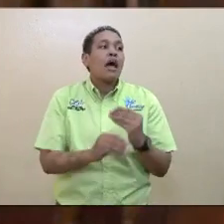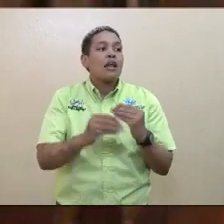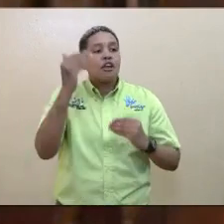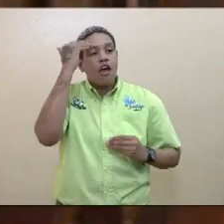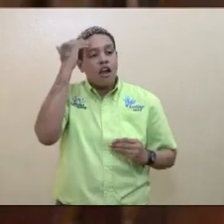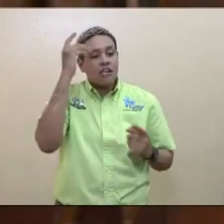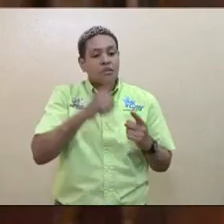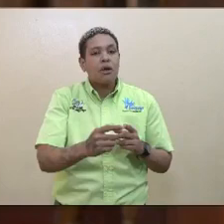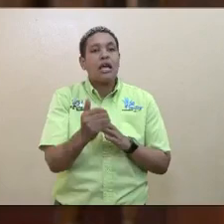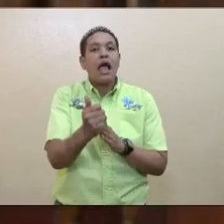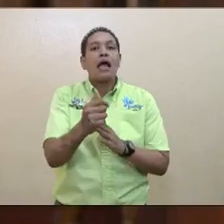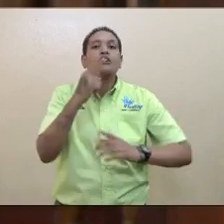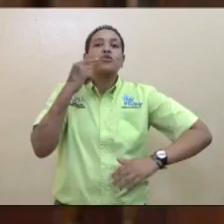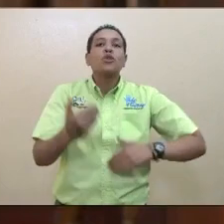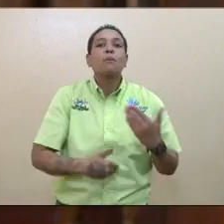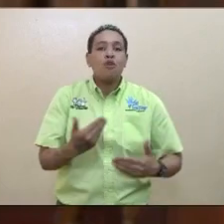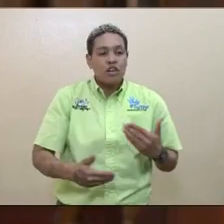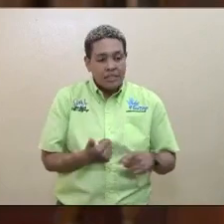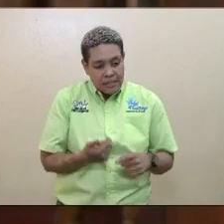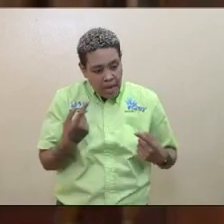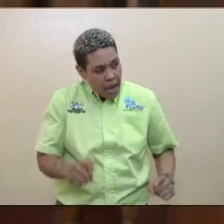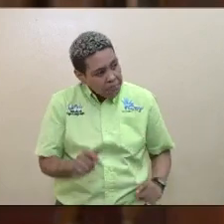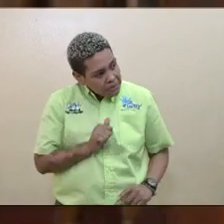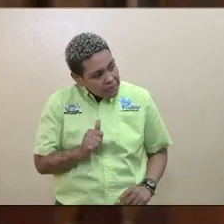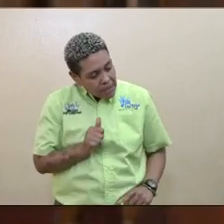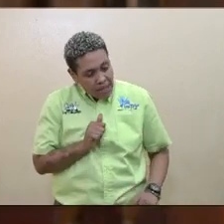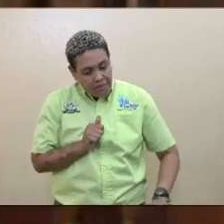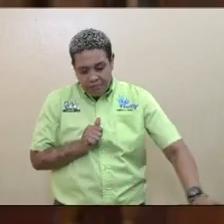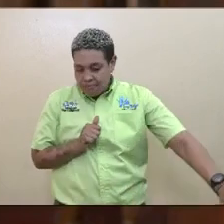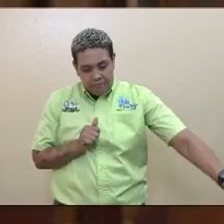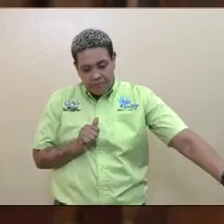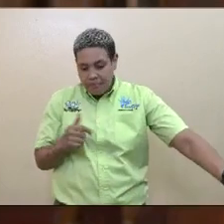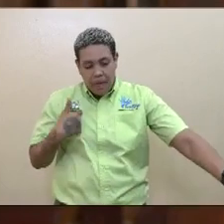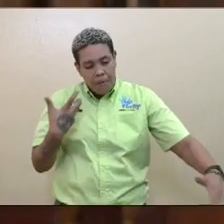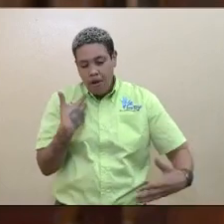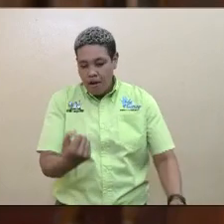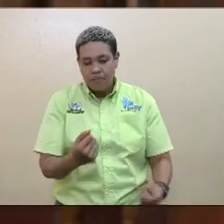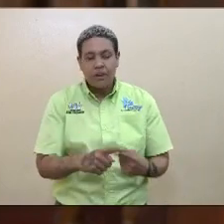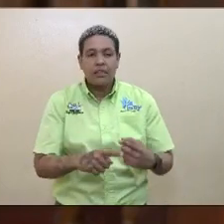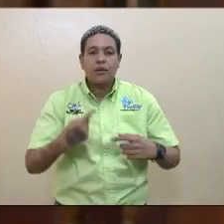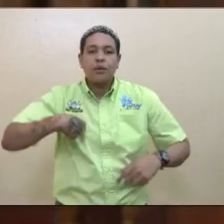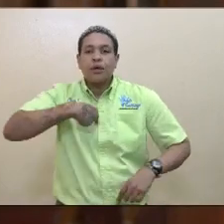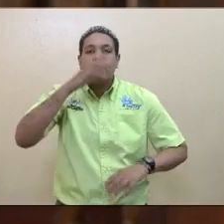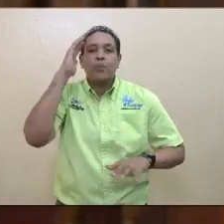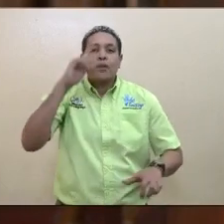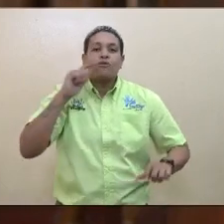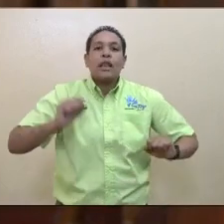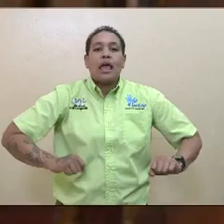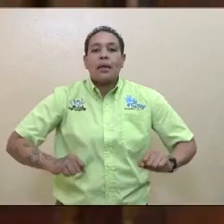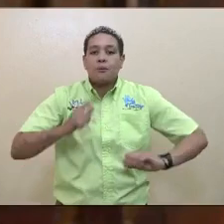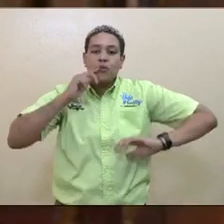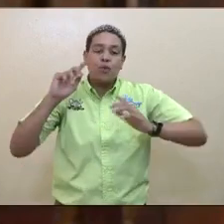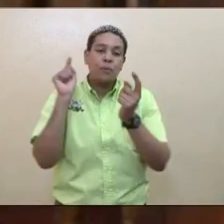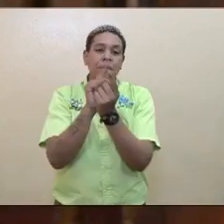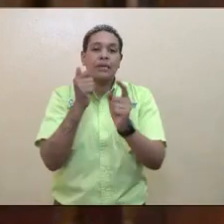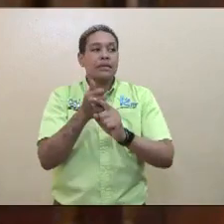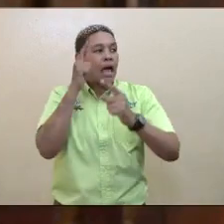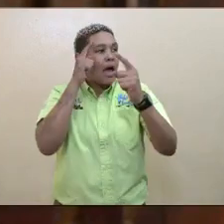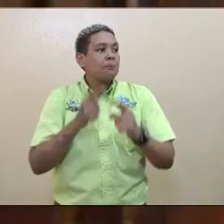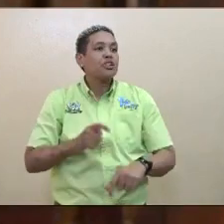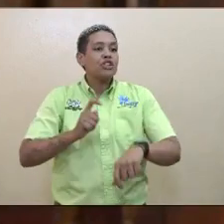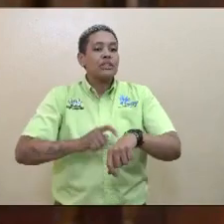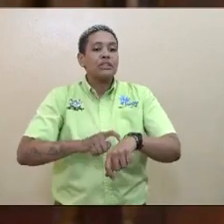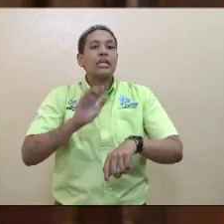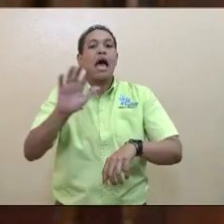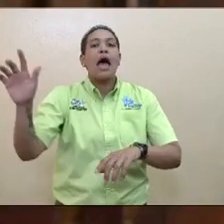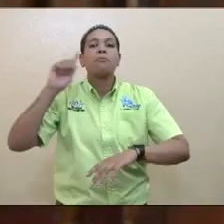knowledge and guidance to the process. I am confident that we will be able to meet the ambitious timelines